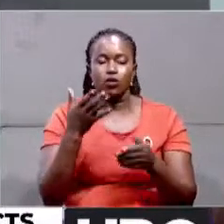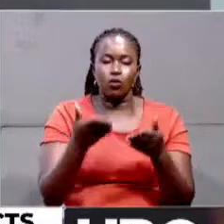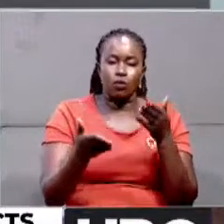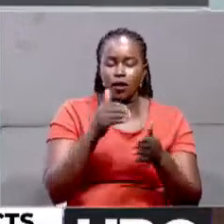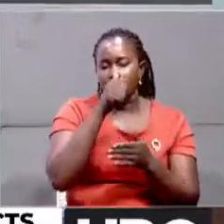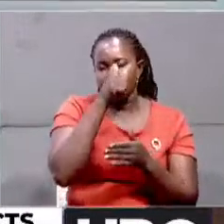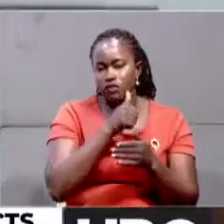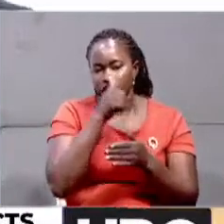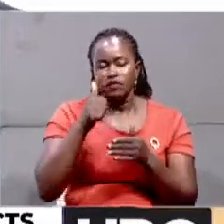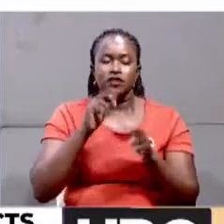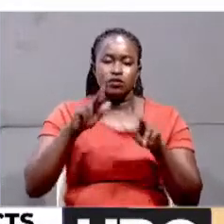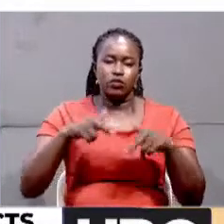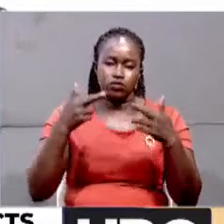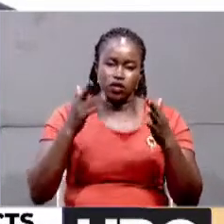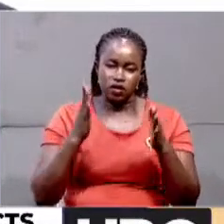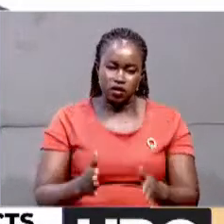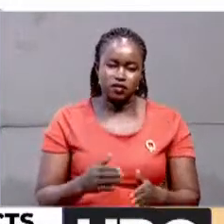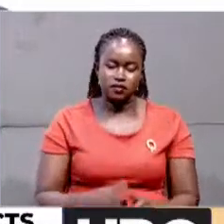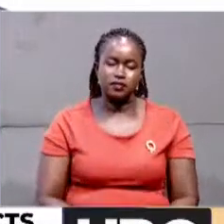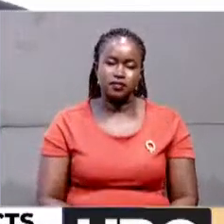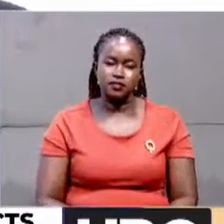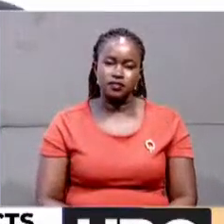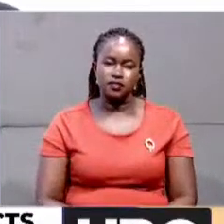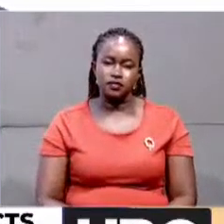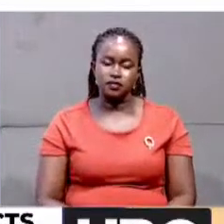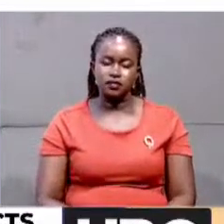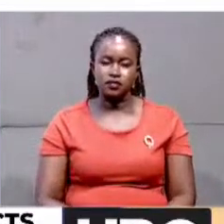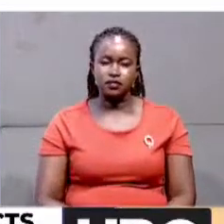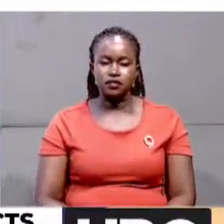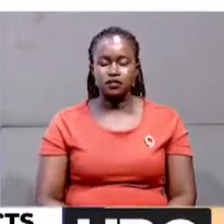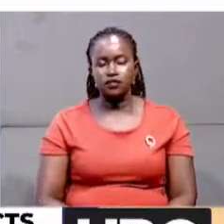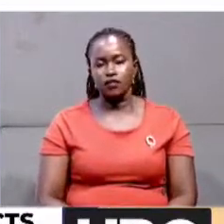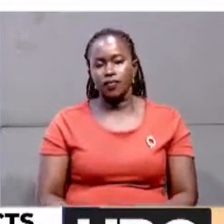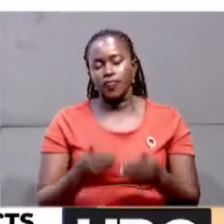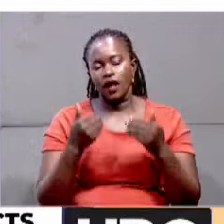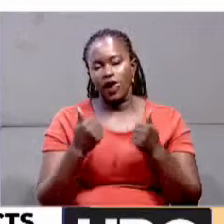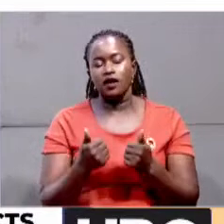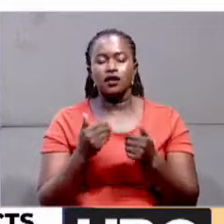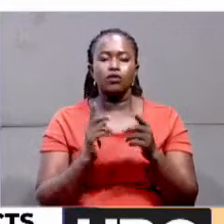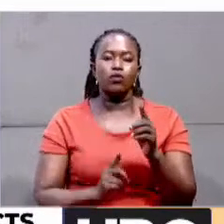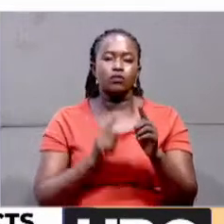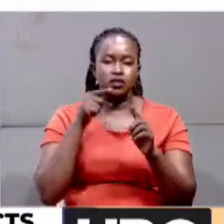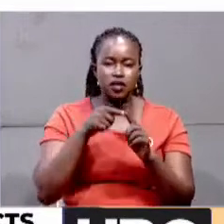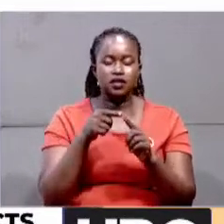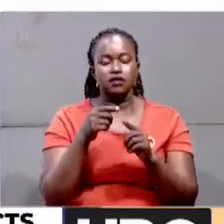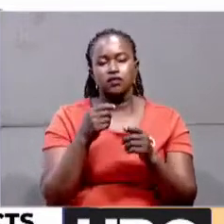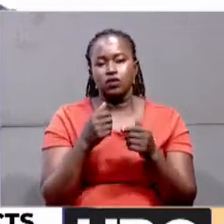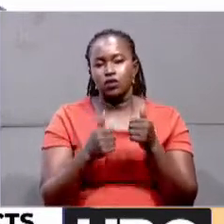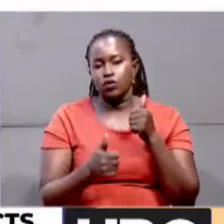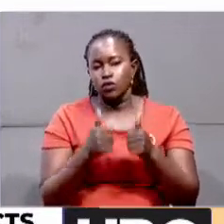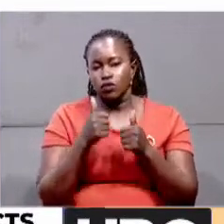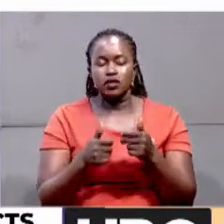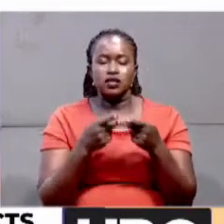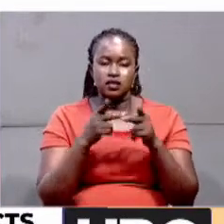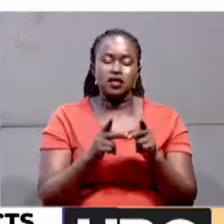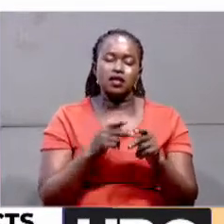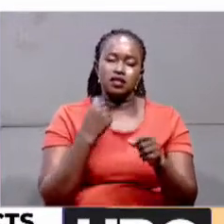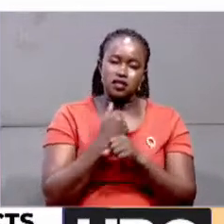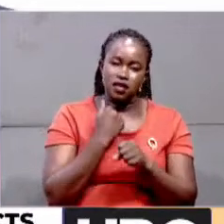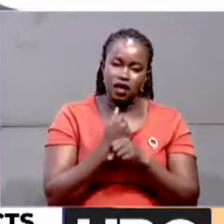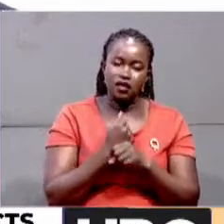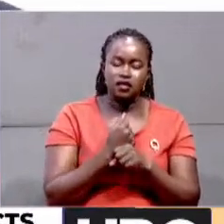to private contractors. Conjunct Authority, who is my president, that whereas the intention for which the piloting was done in health